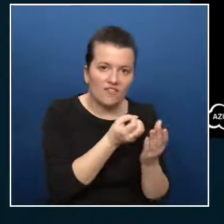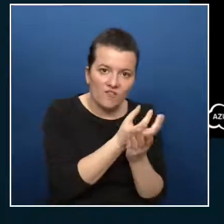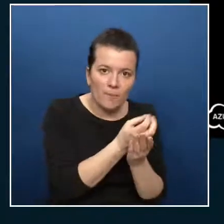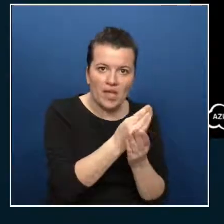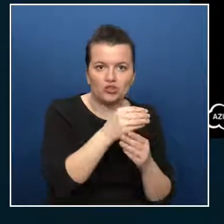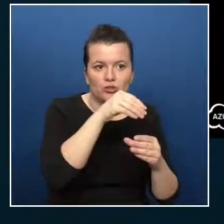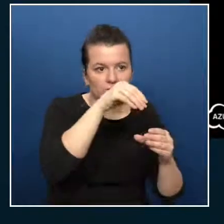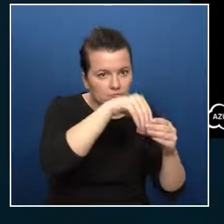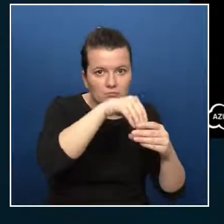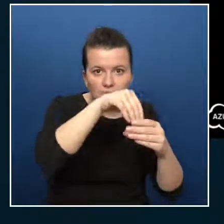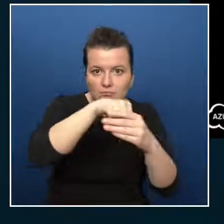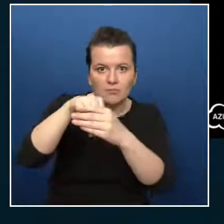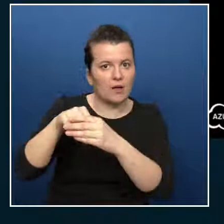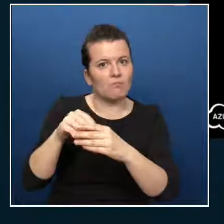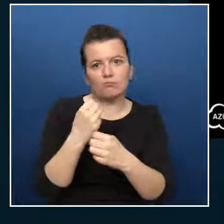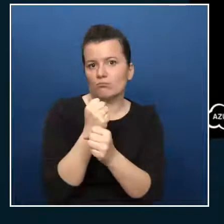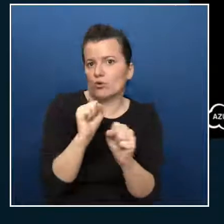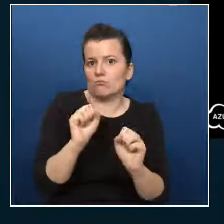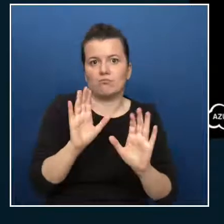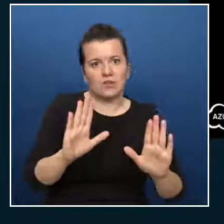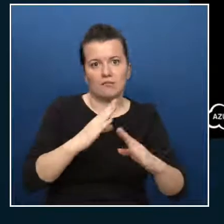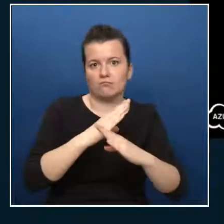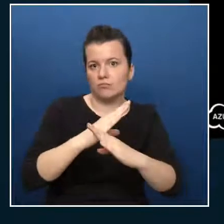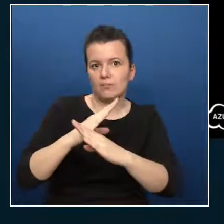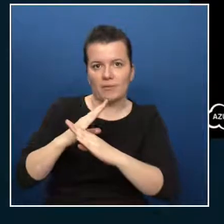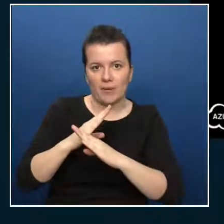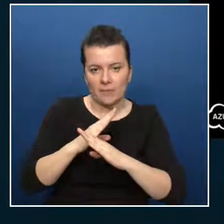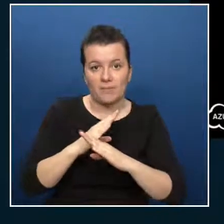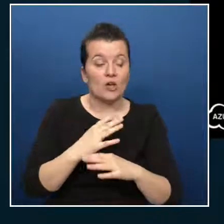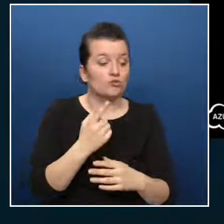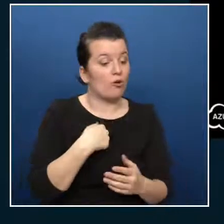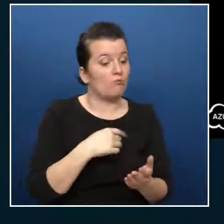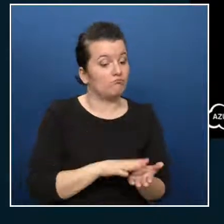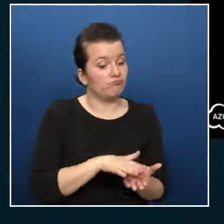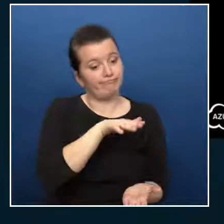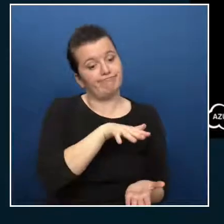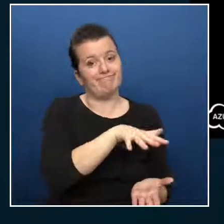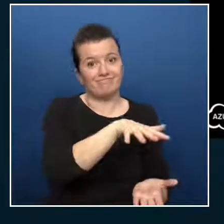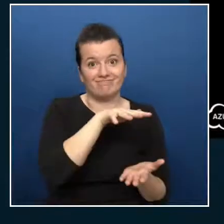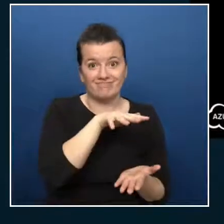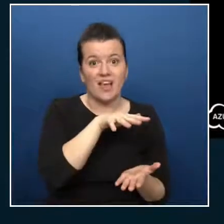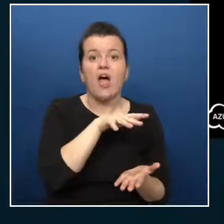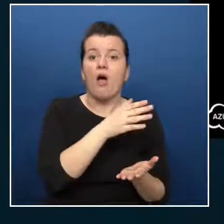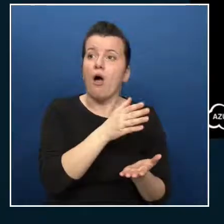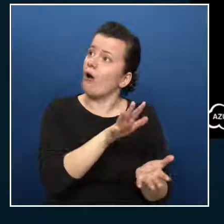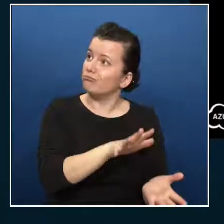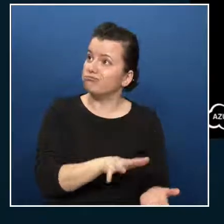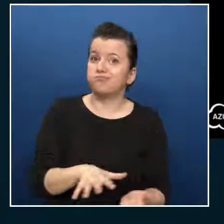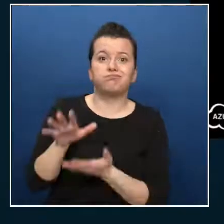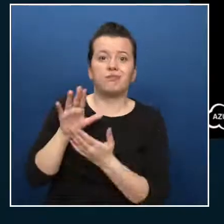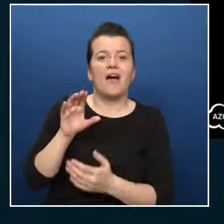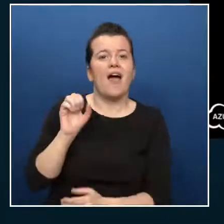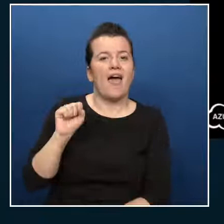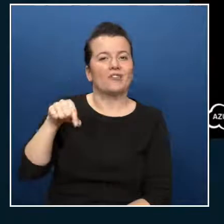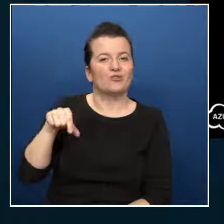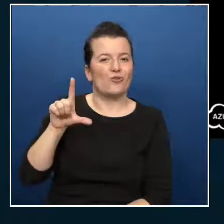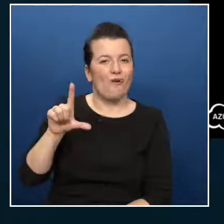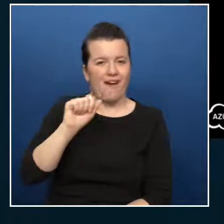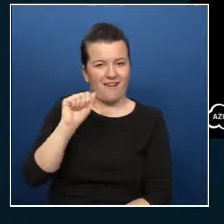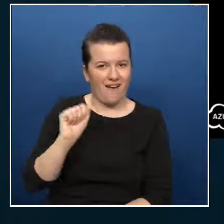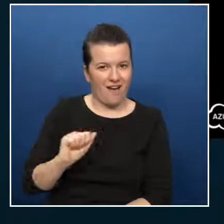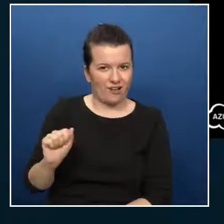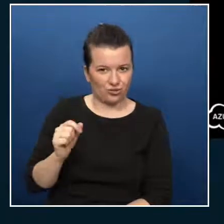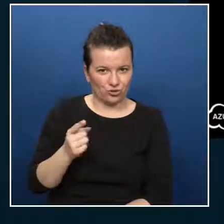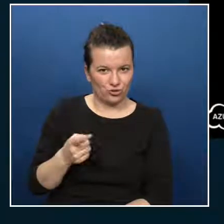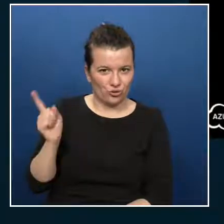before you consider moving your data into an Azure SQL database,